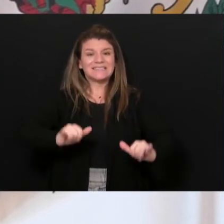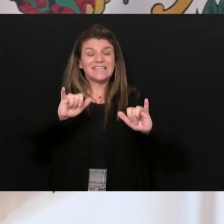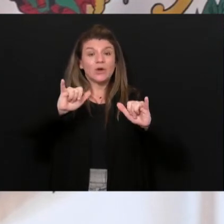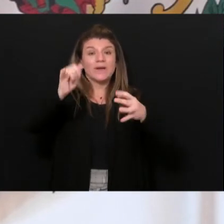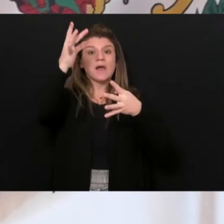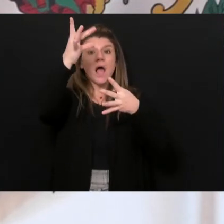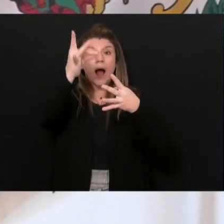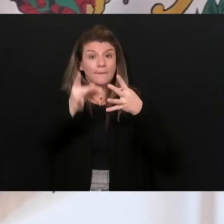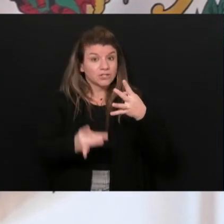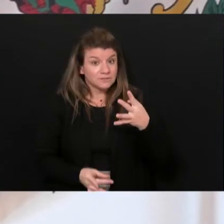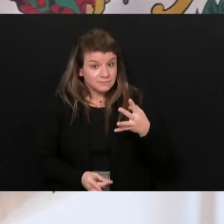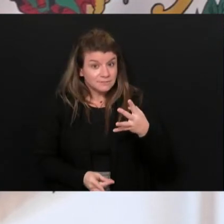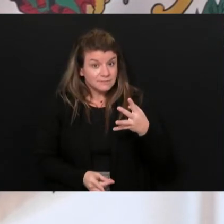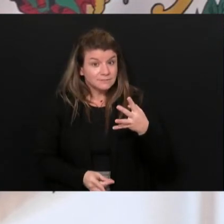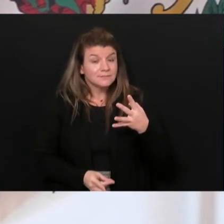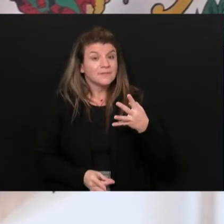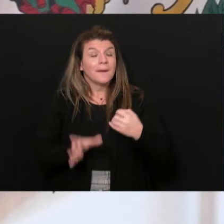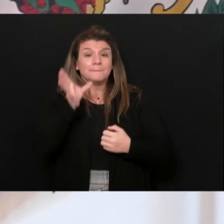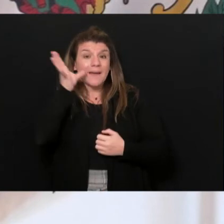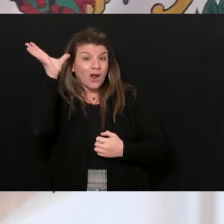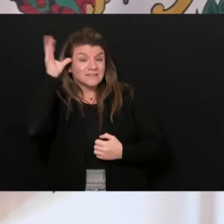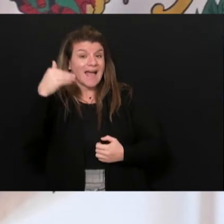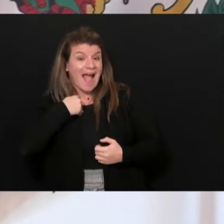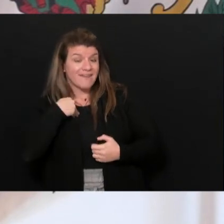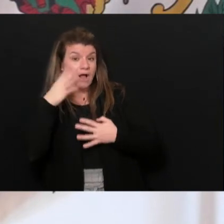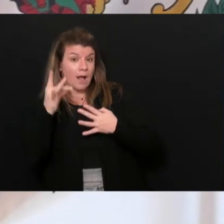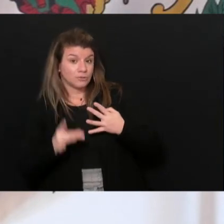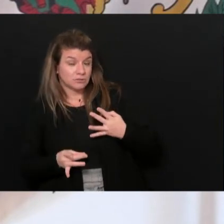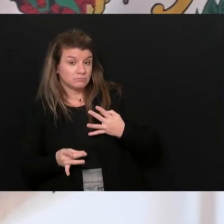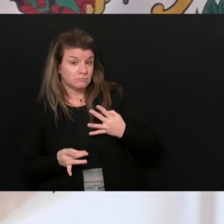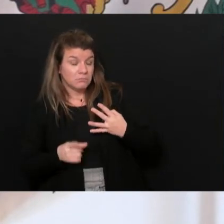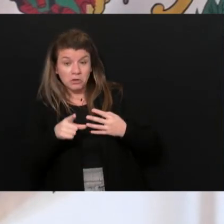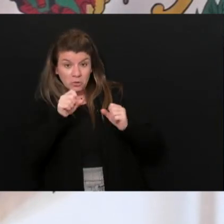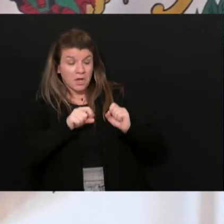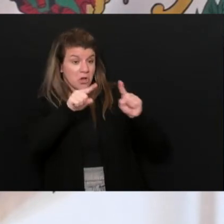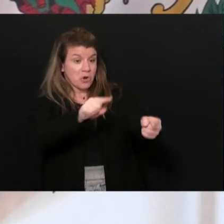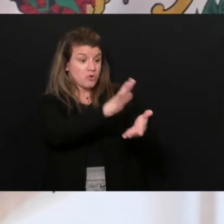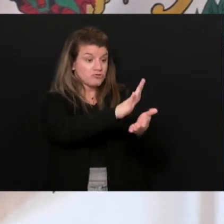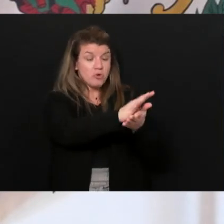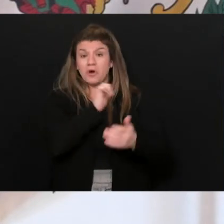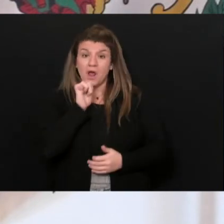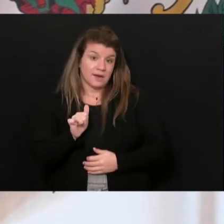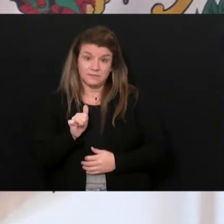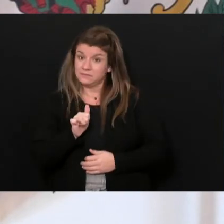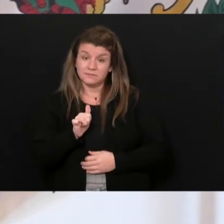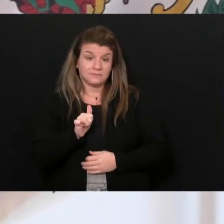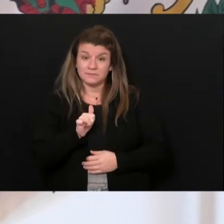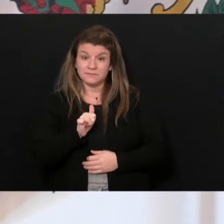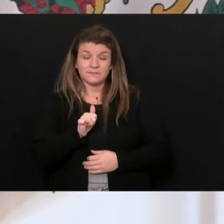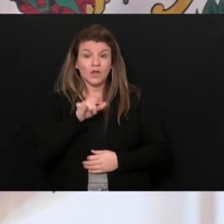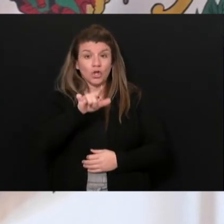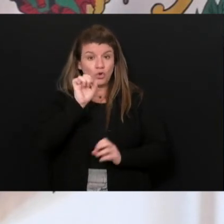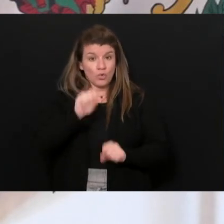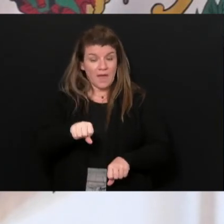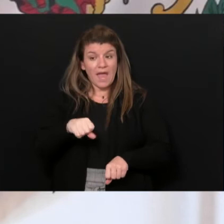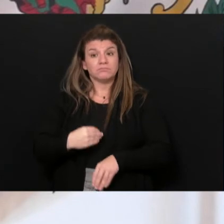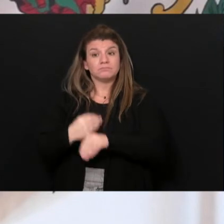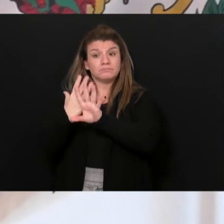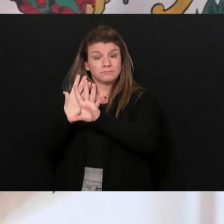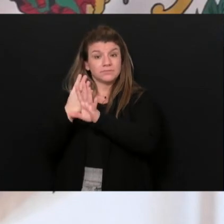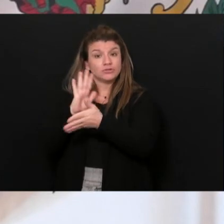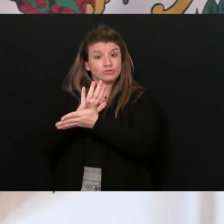option to our parents, that they can either go to school or don't go to school, get their classwork